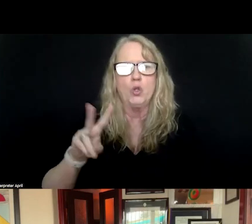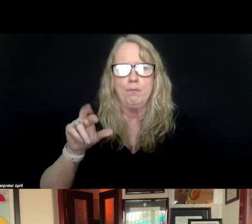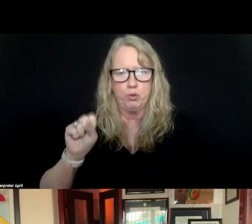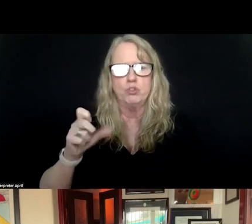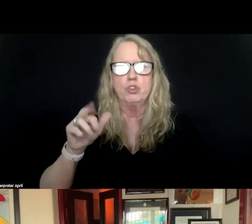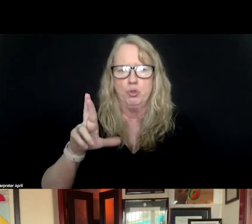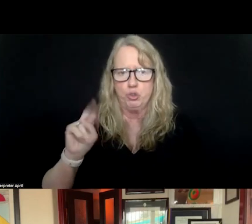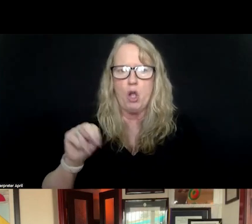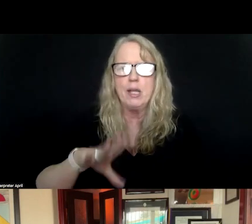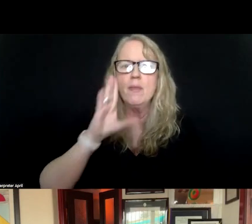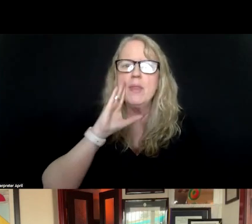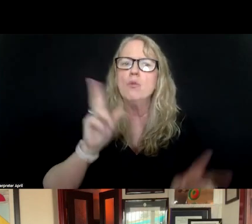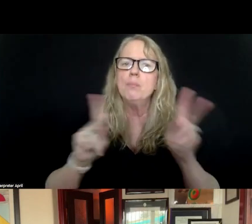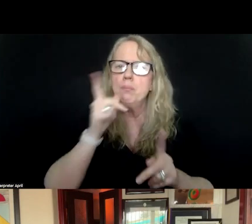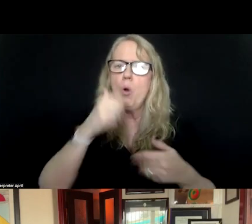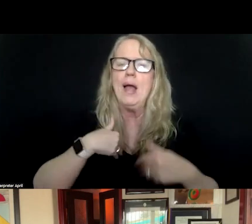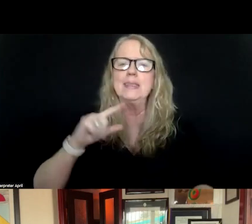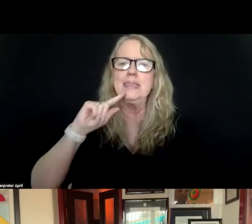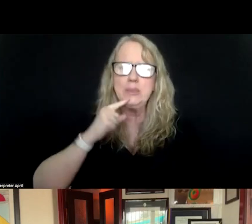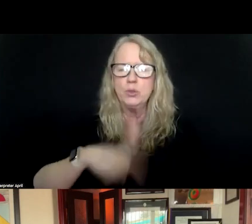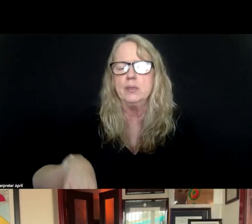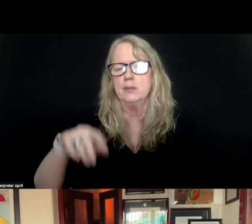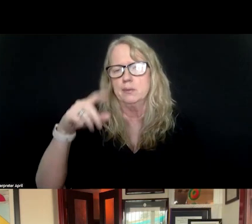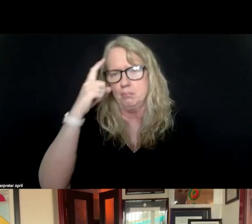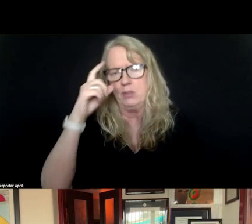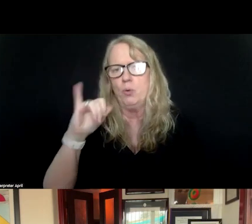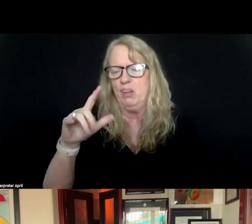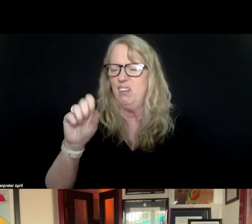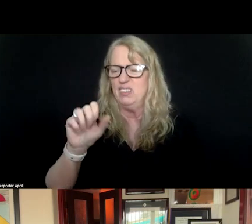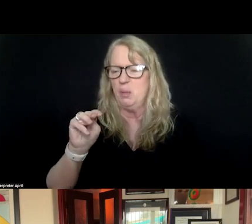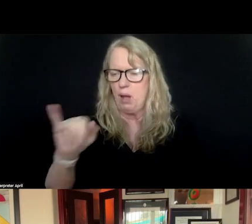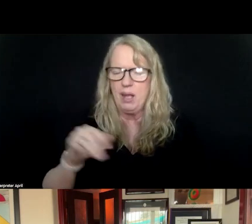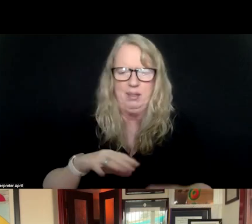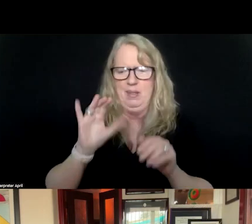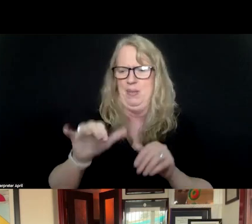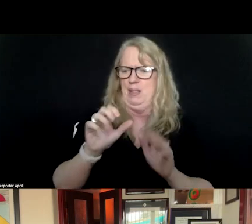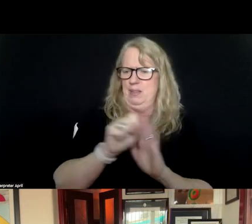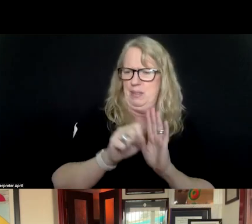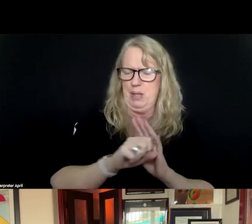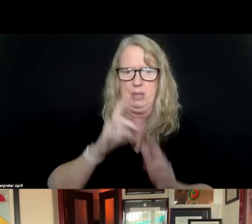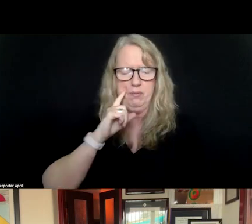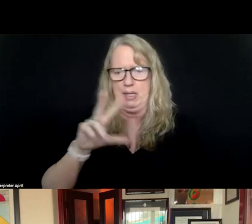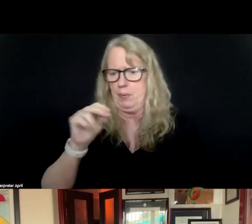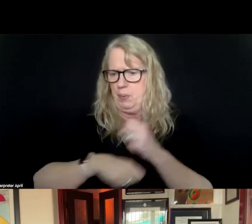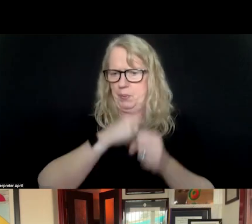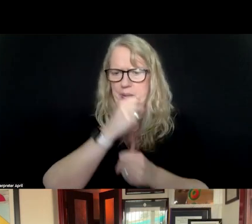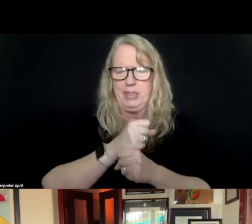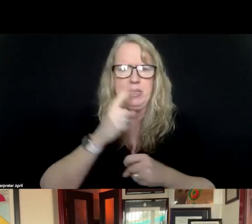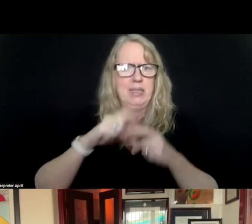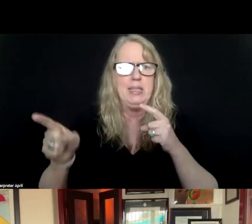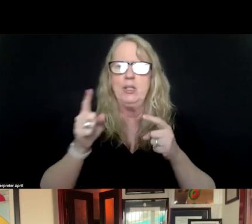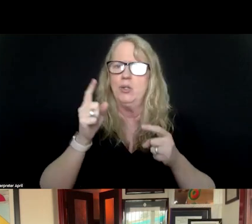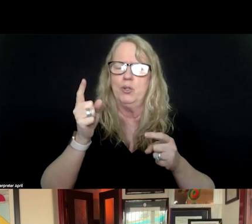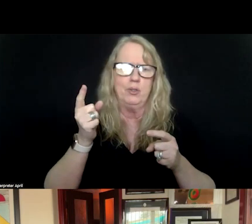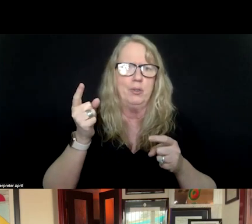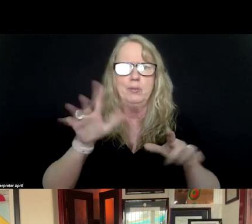on behalf of people with serious mental illness. And then the state was under like a 30-year oversight court settlement for this. And part